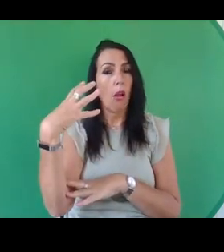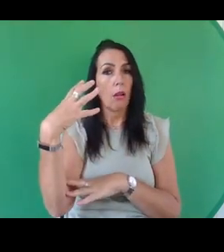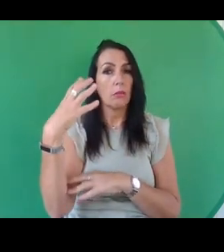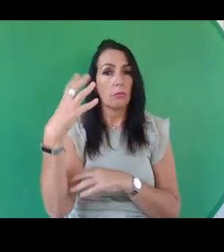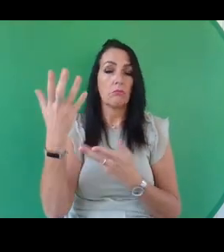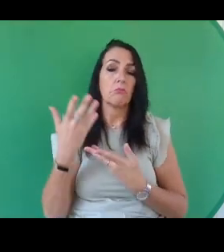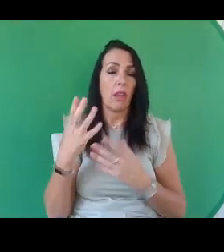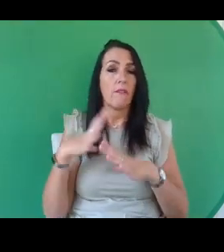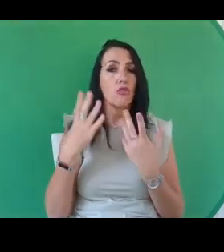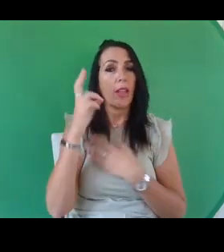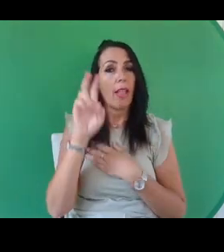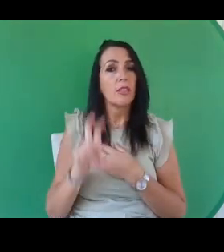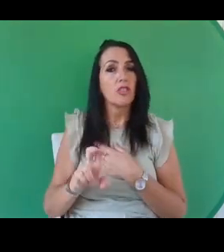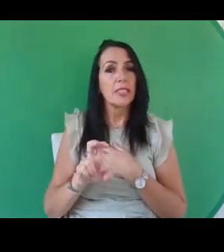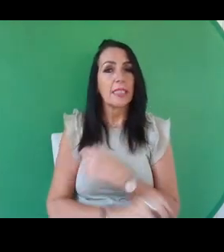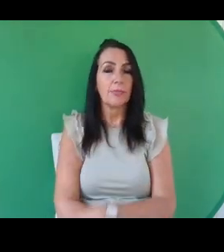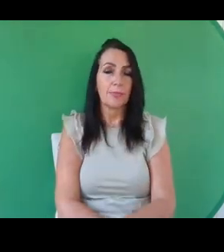electricity.